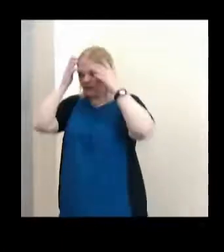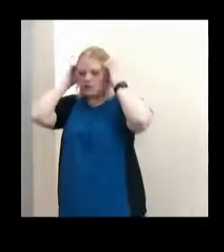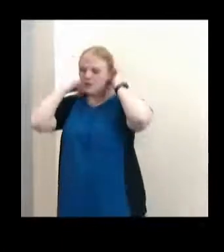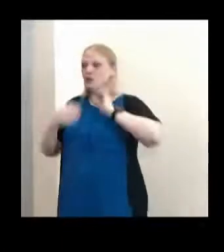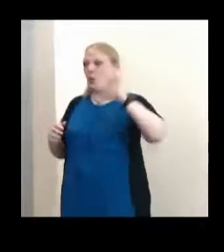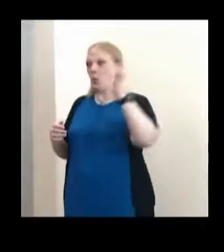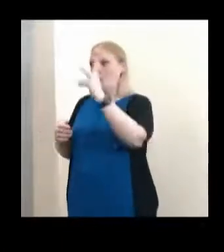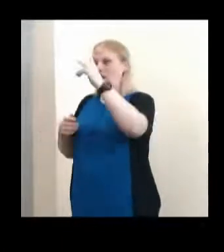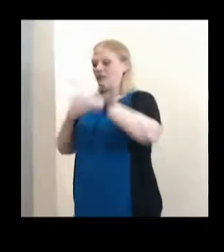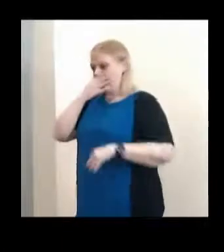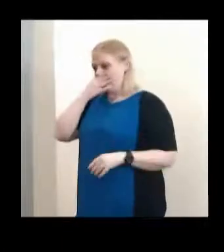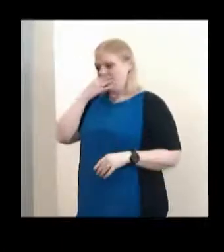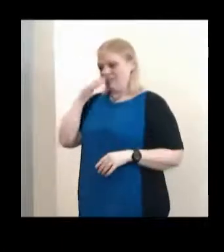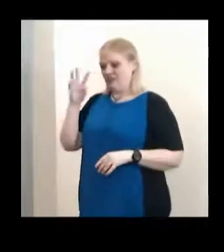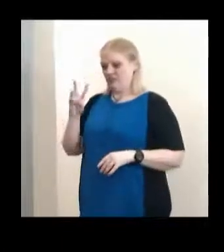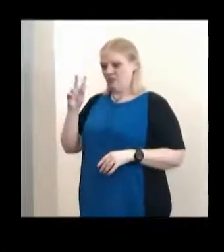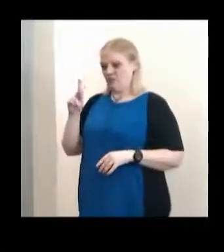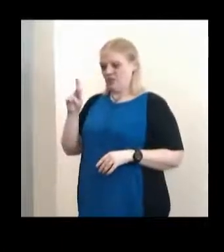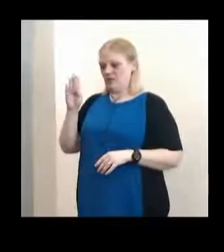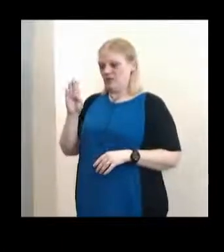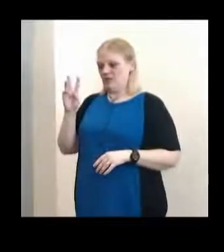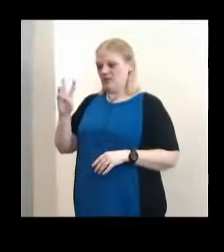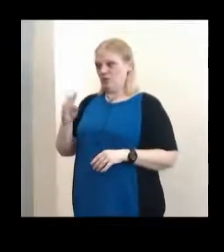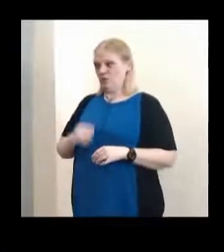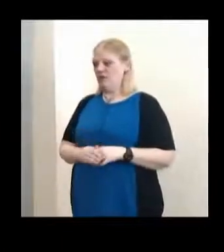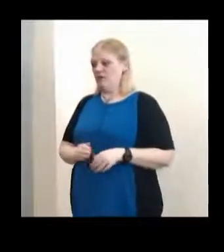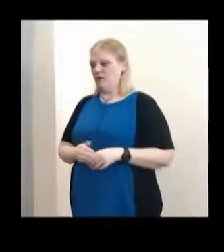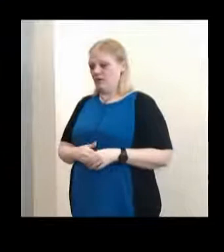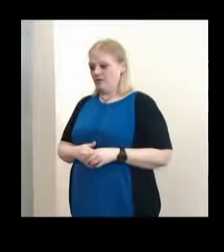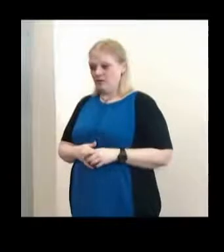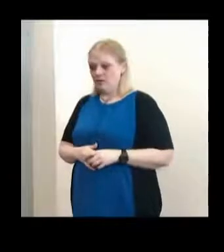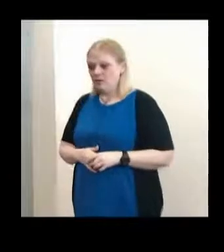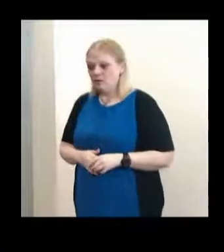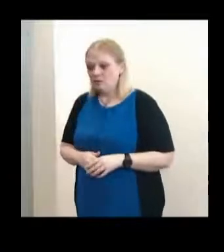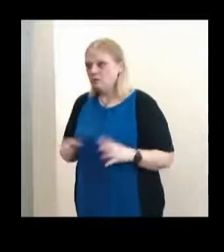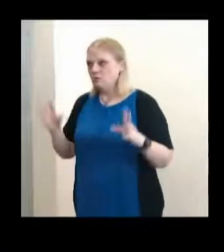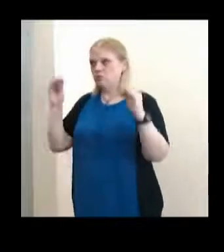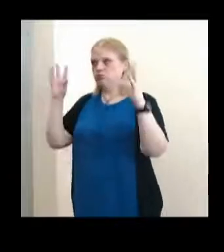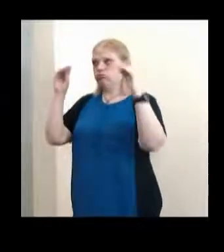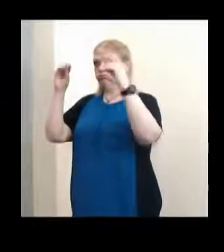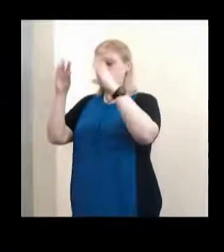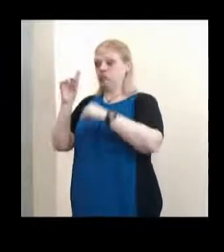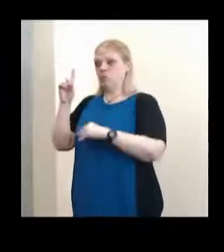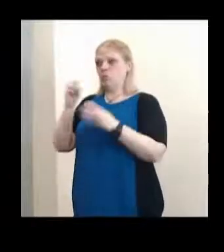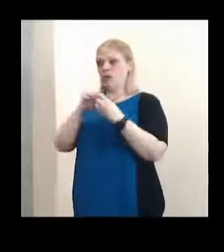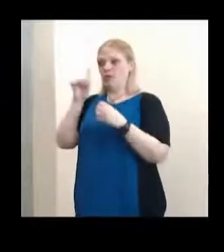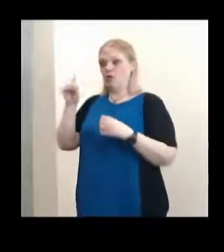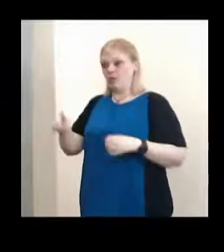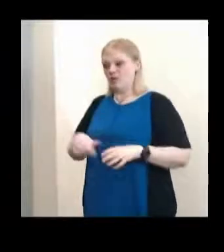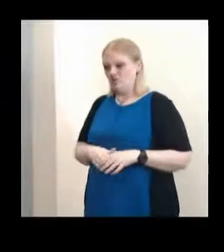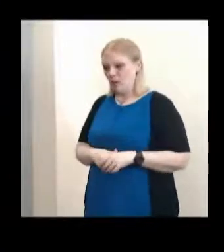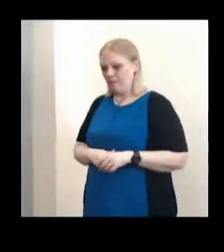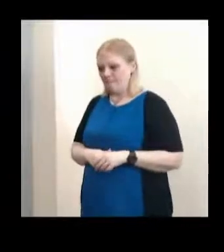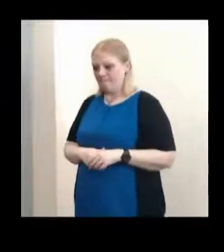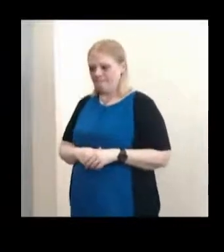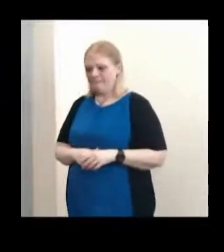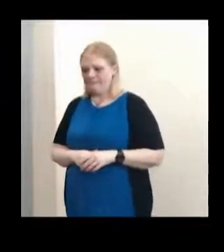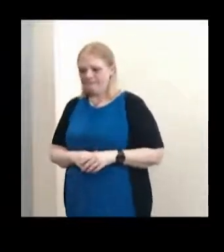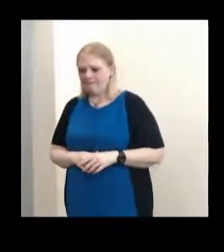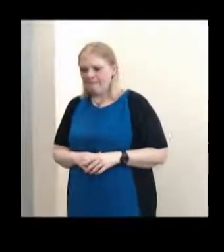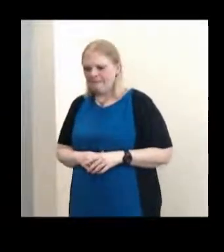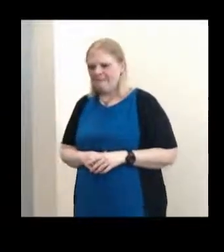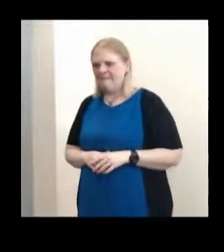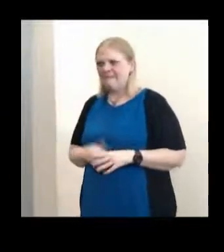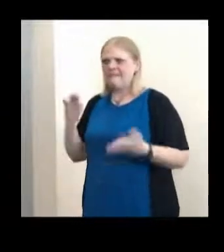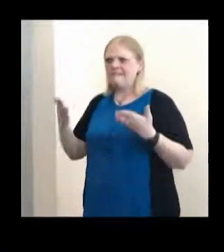Okay. WKBW, any more questions? Yeah, just one more question for you. President, and this might be a question